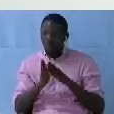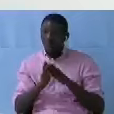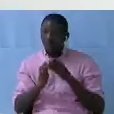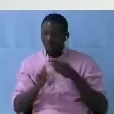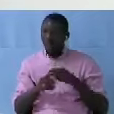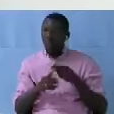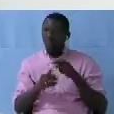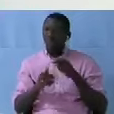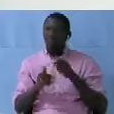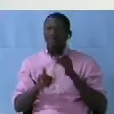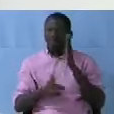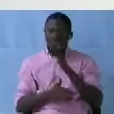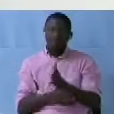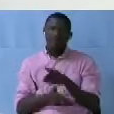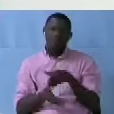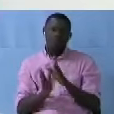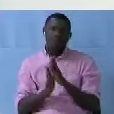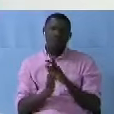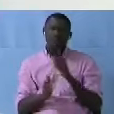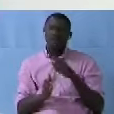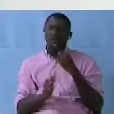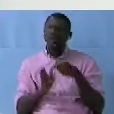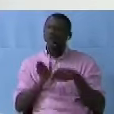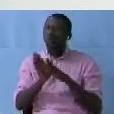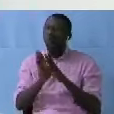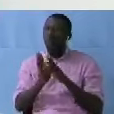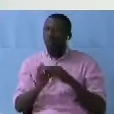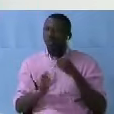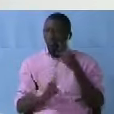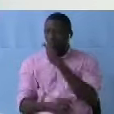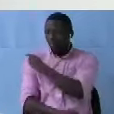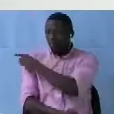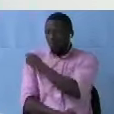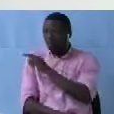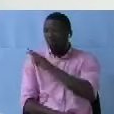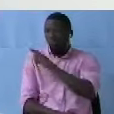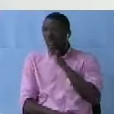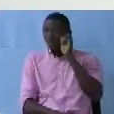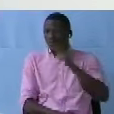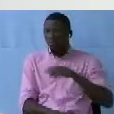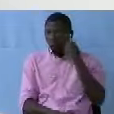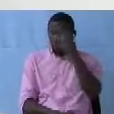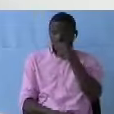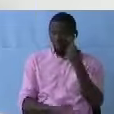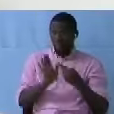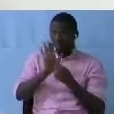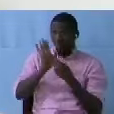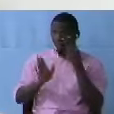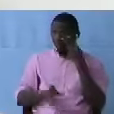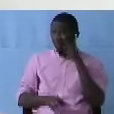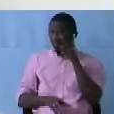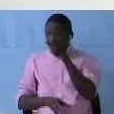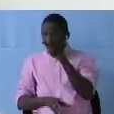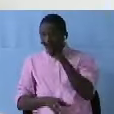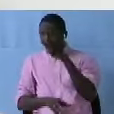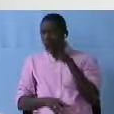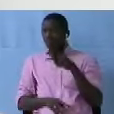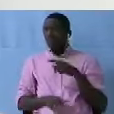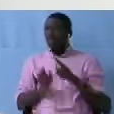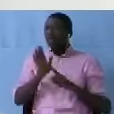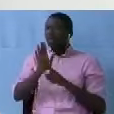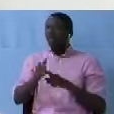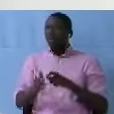be identified, you know. But you can imagine a family man or somebody with HIV shown on